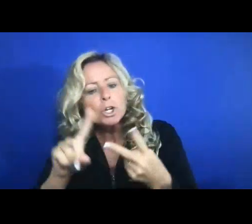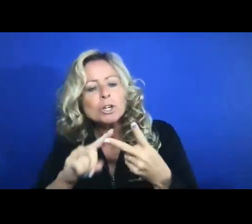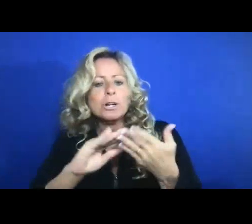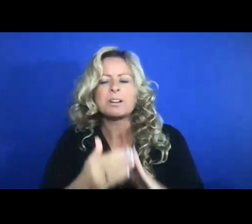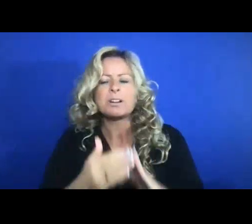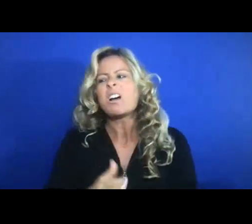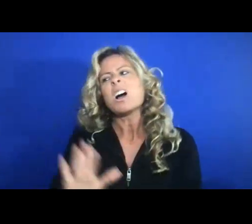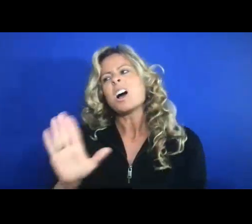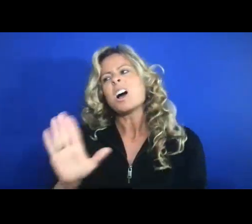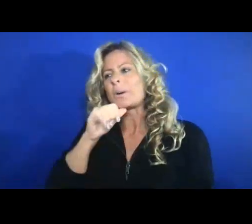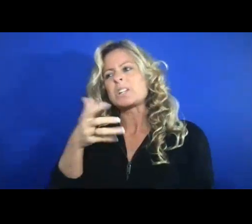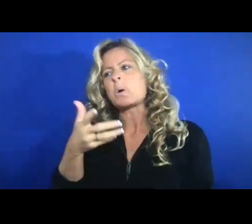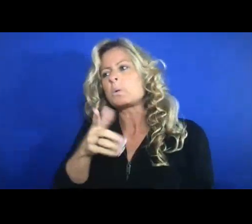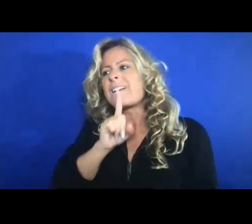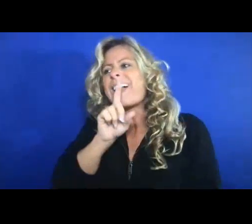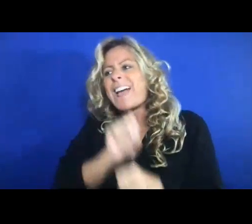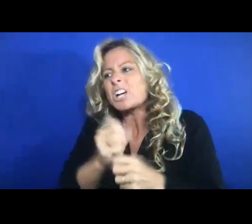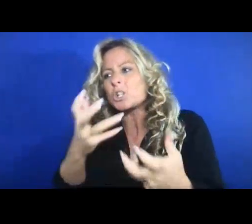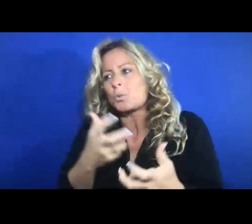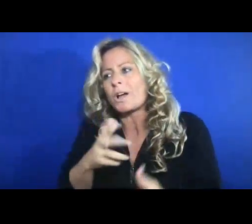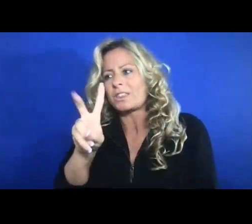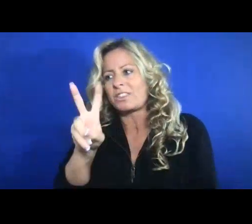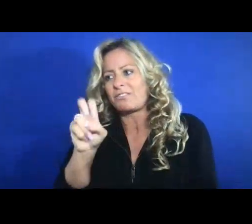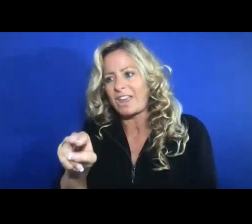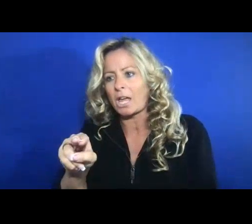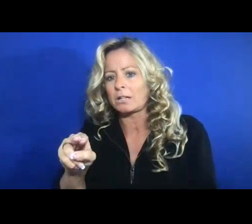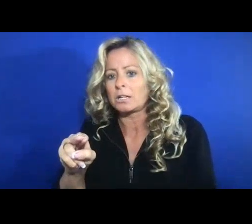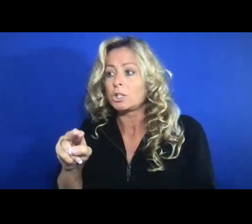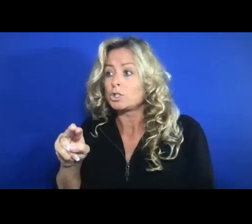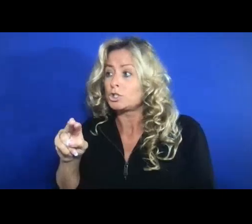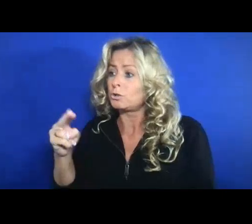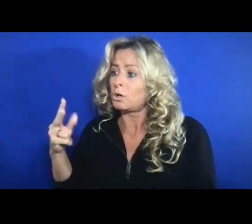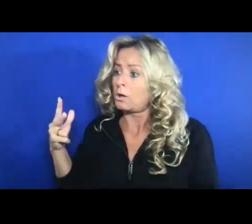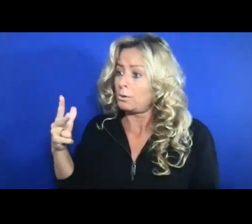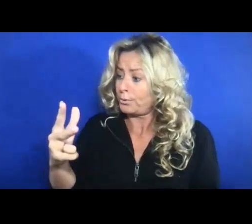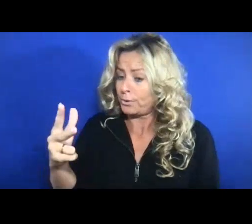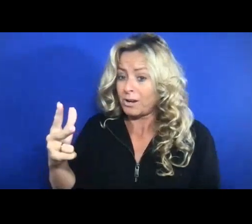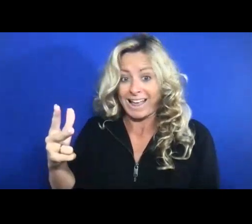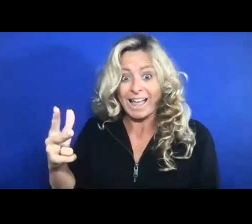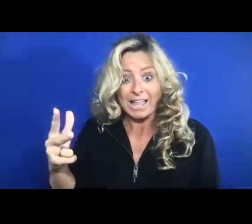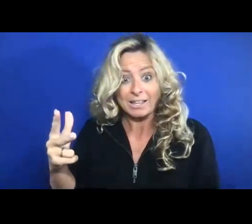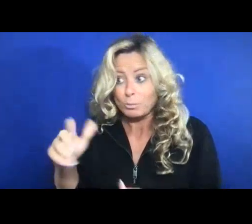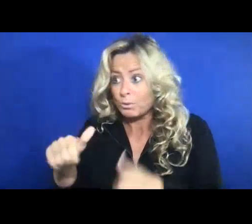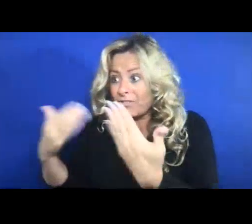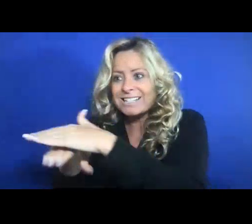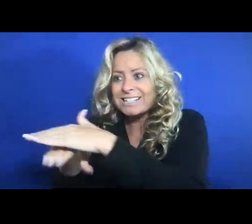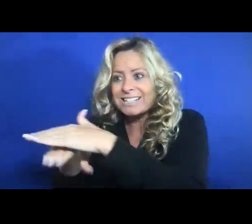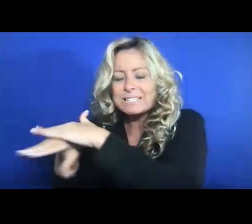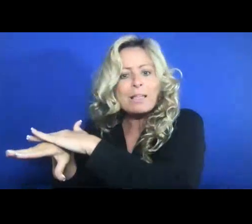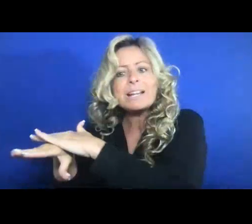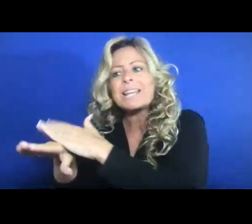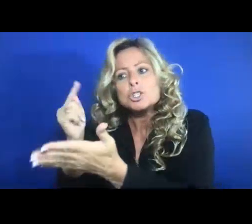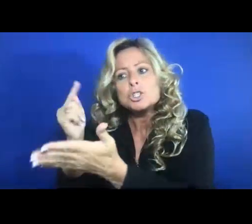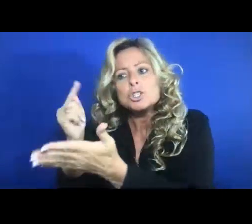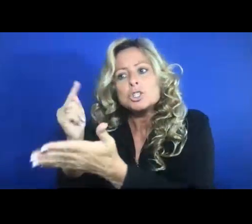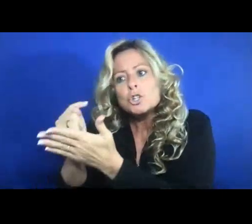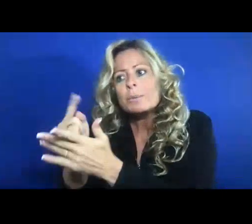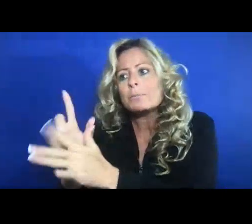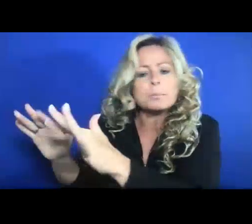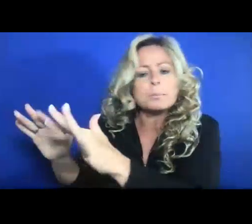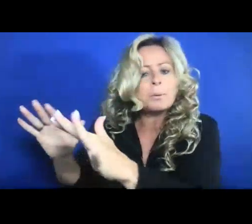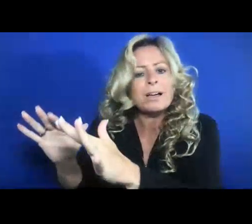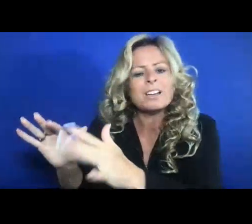don't actually want that van pulling up here. And so really working to eliminate those things so that people do have access